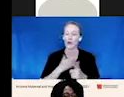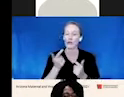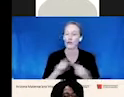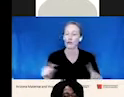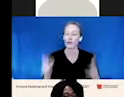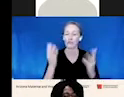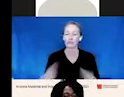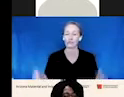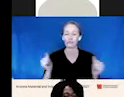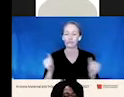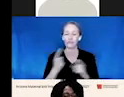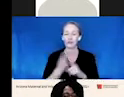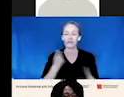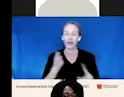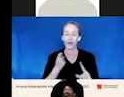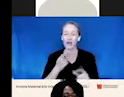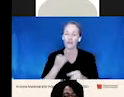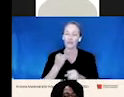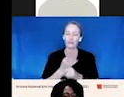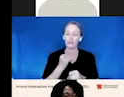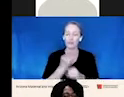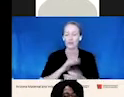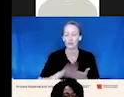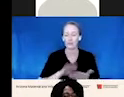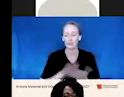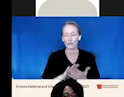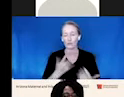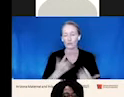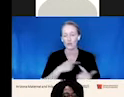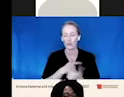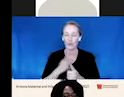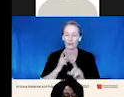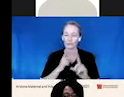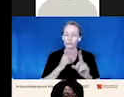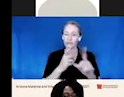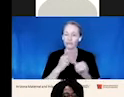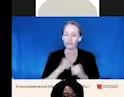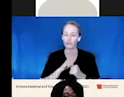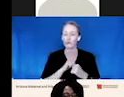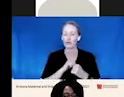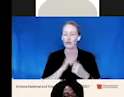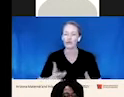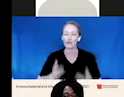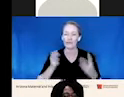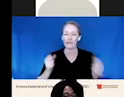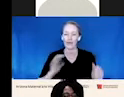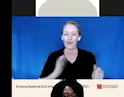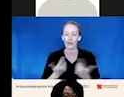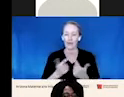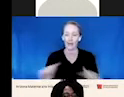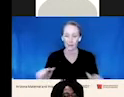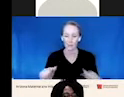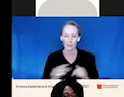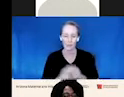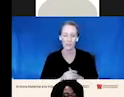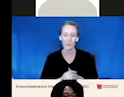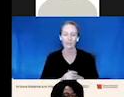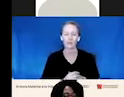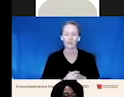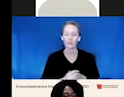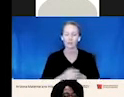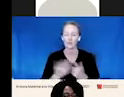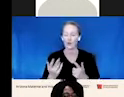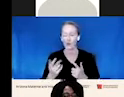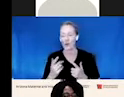we're on a journey to revitalize our languages. From a birthing standpoint, there are tribes who have beliefs about language use during birth. Language